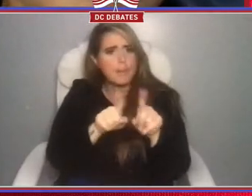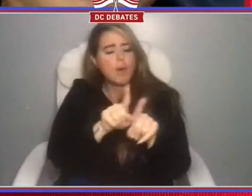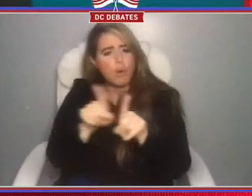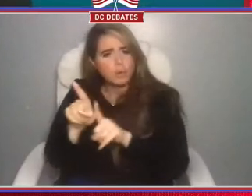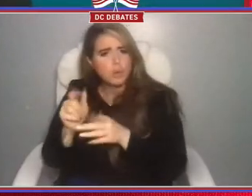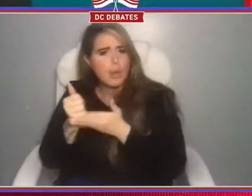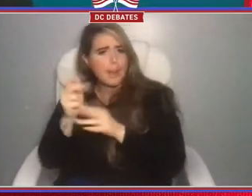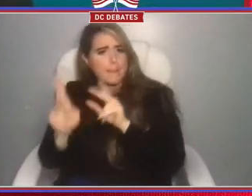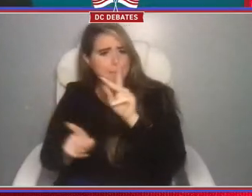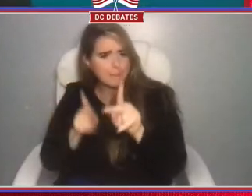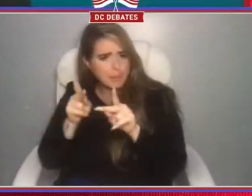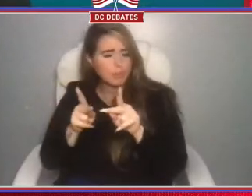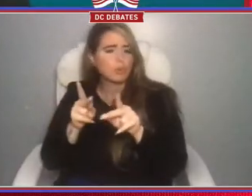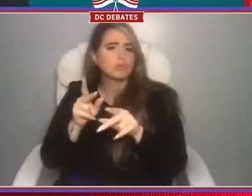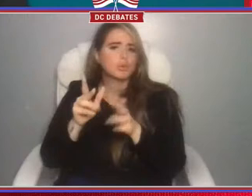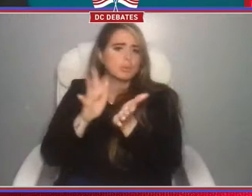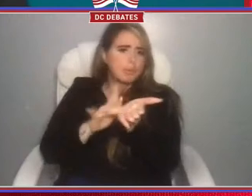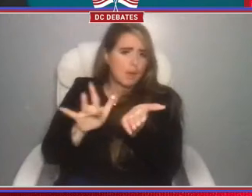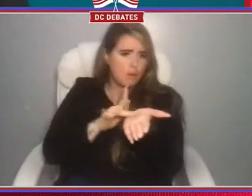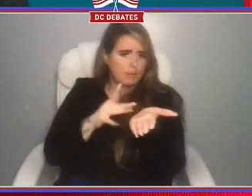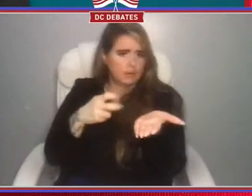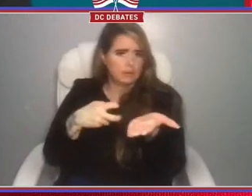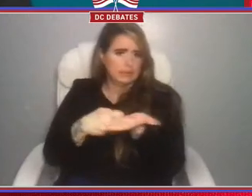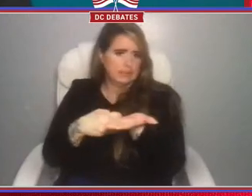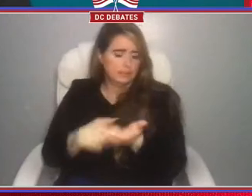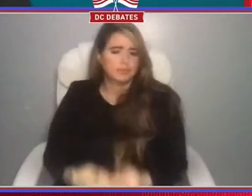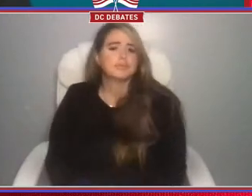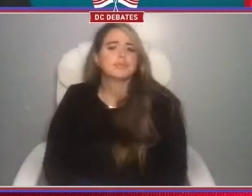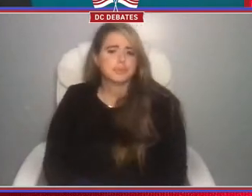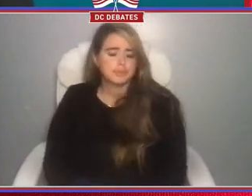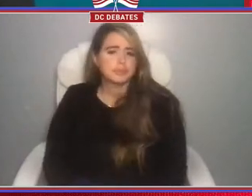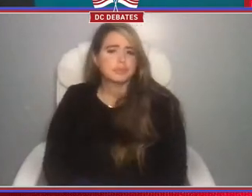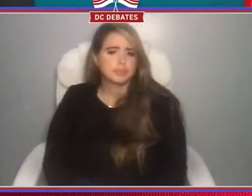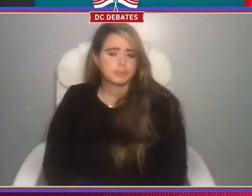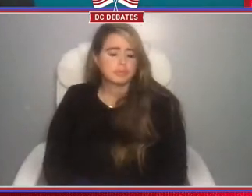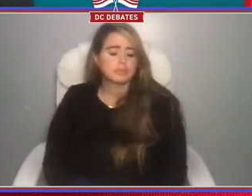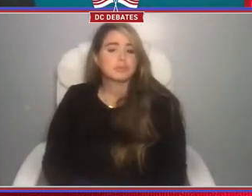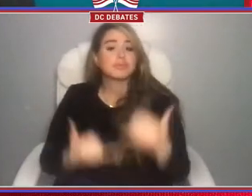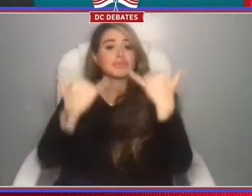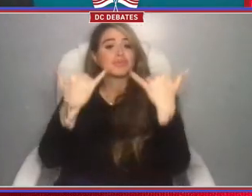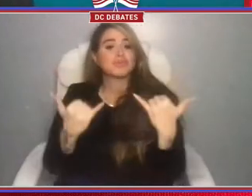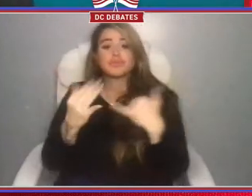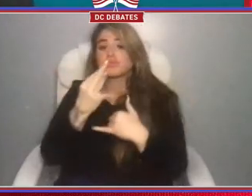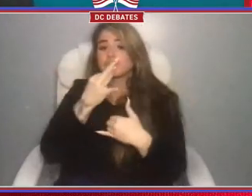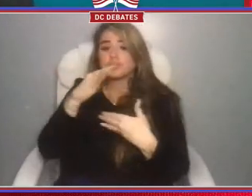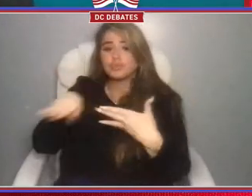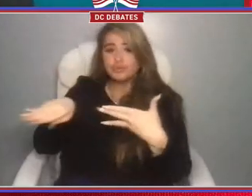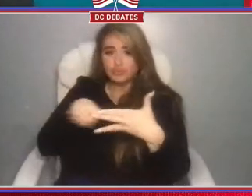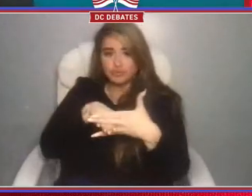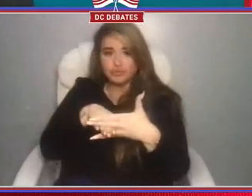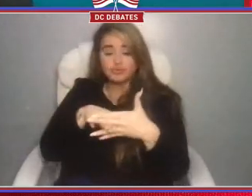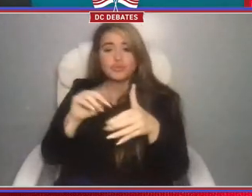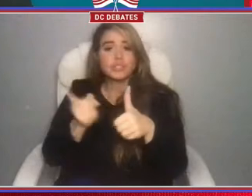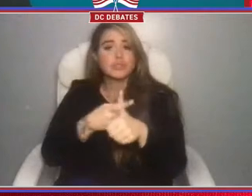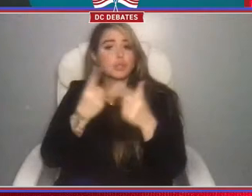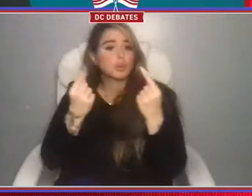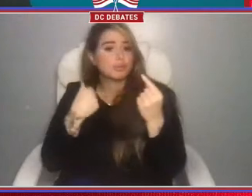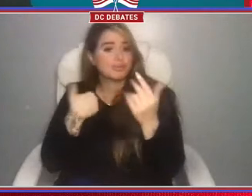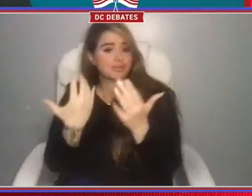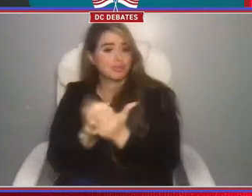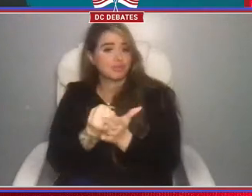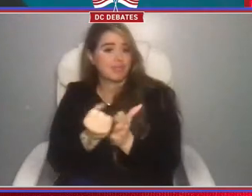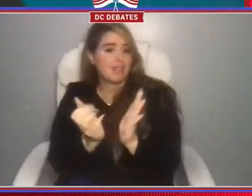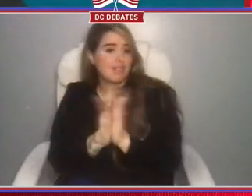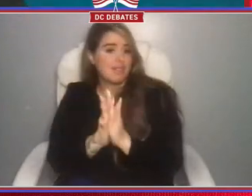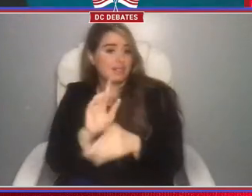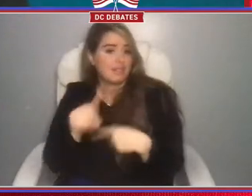district. All right, thank you very much. Before we take a break, I want to ask a question about